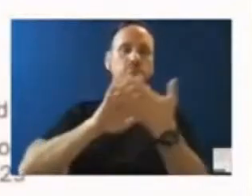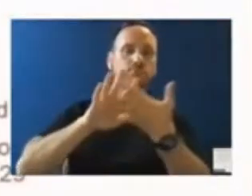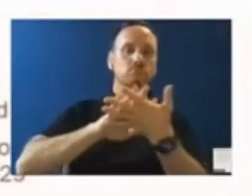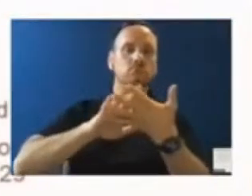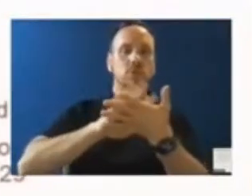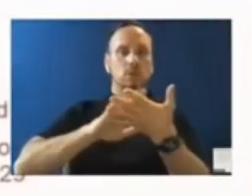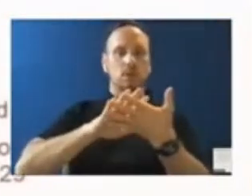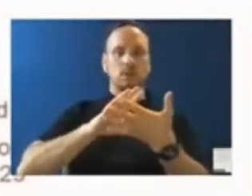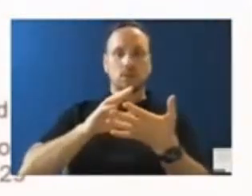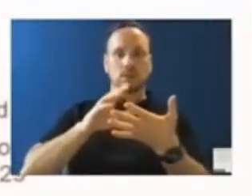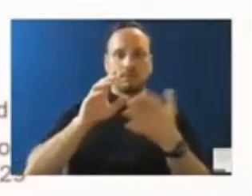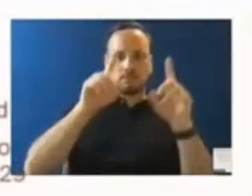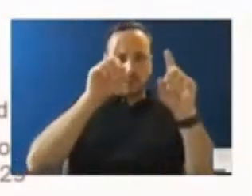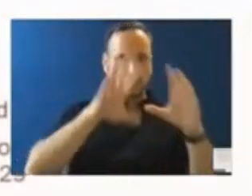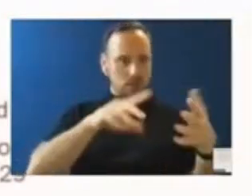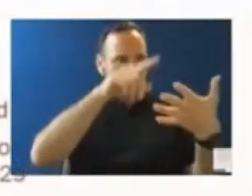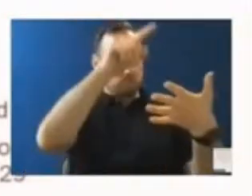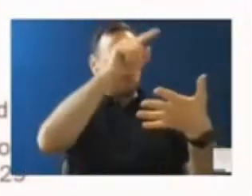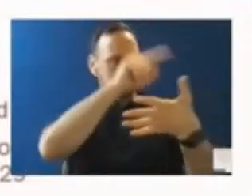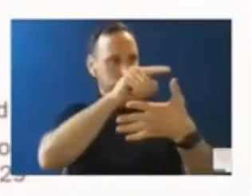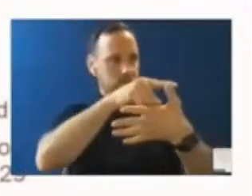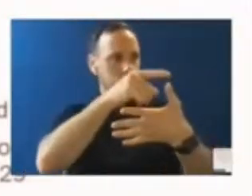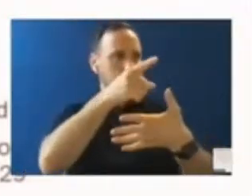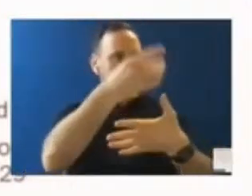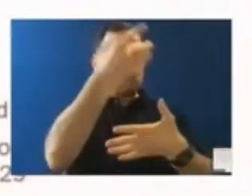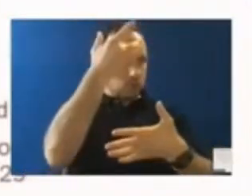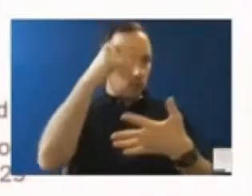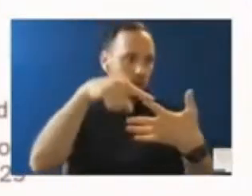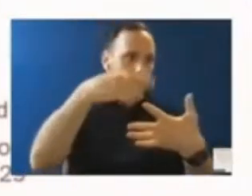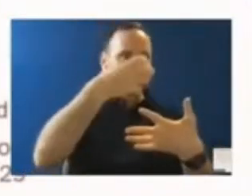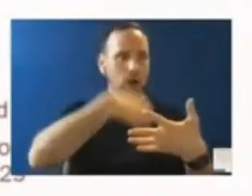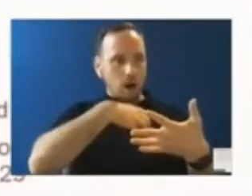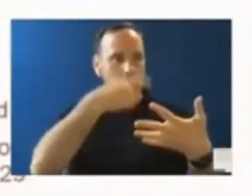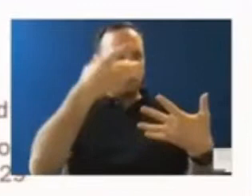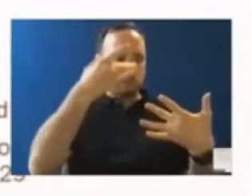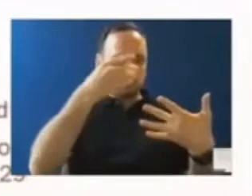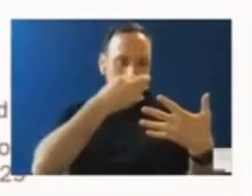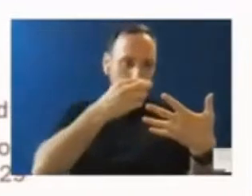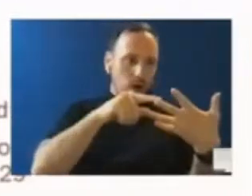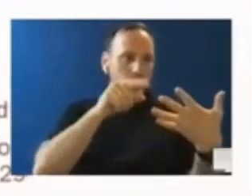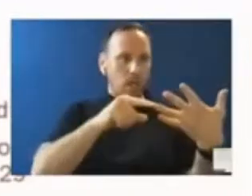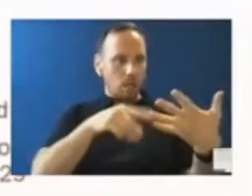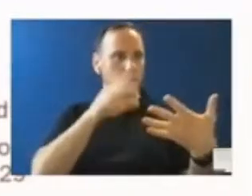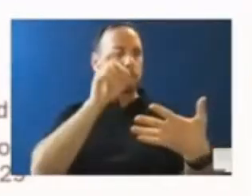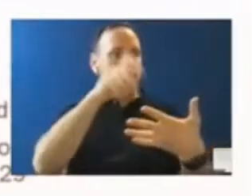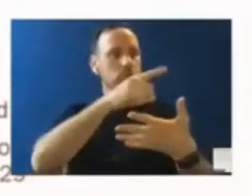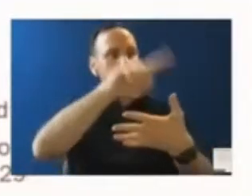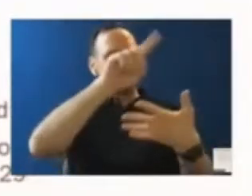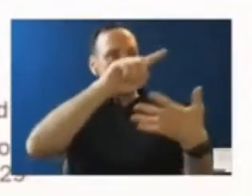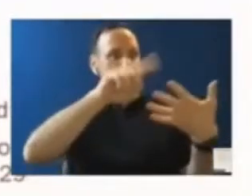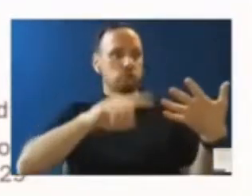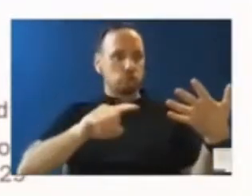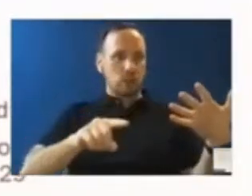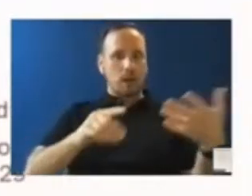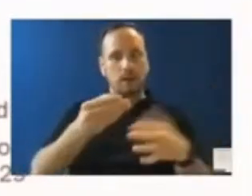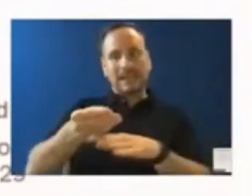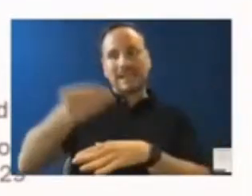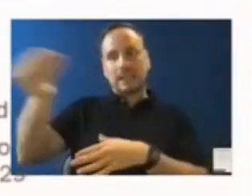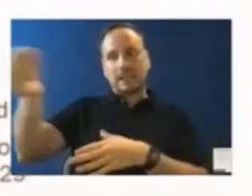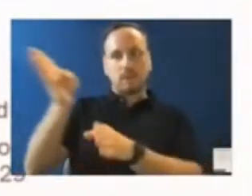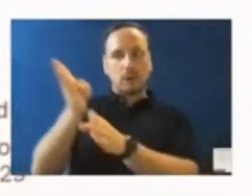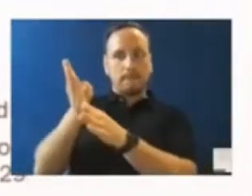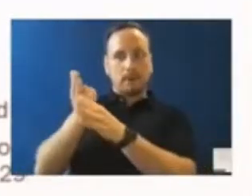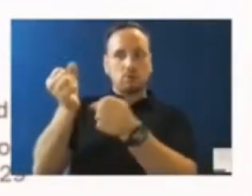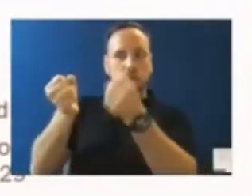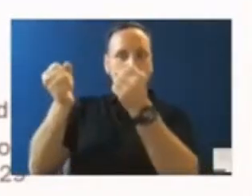that the child is symptom-free. And that form will be made available very shortly. It's being translated from English